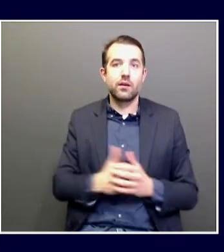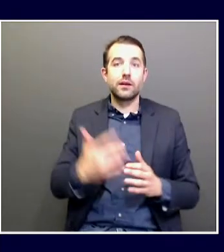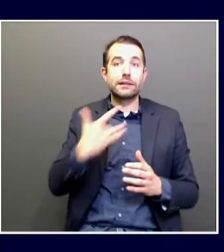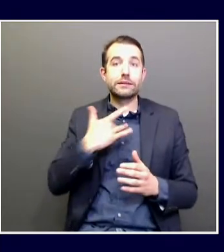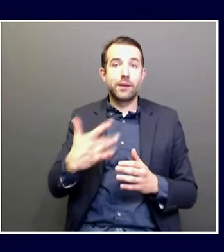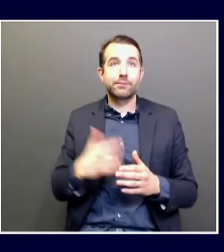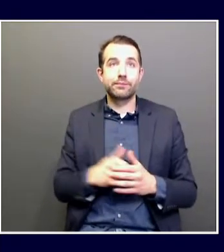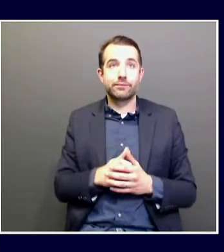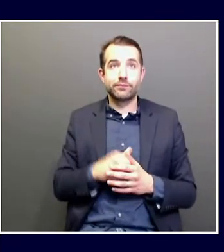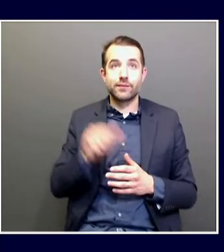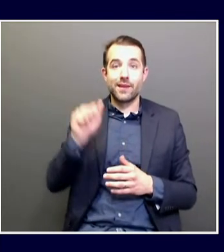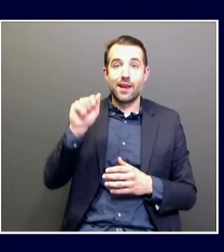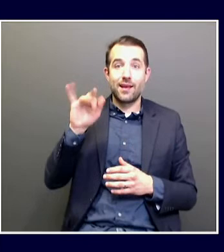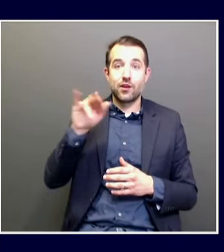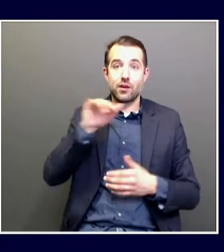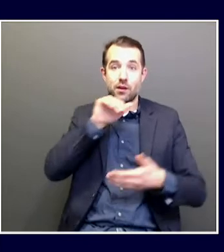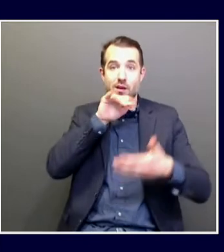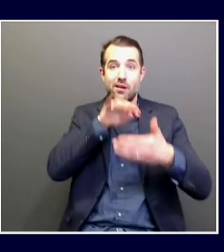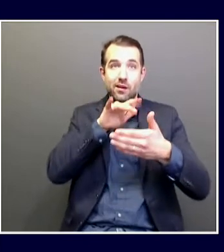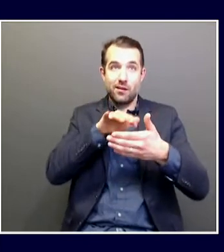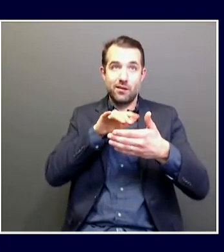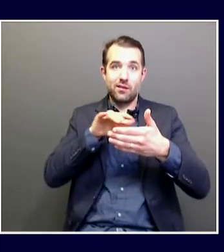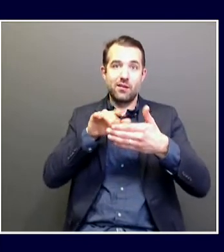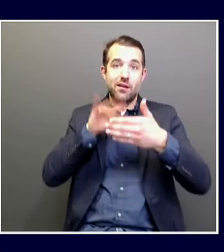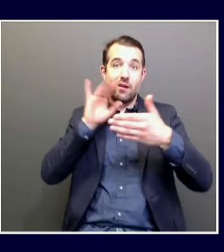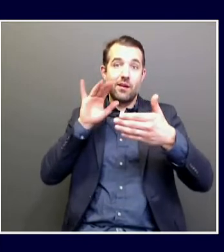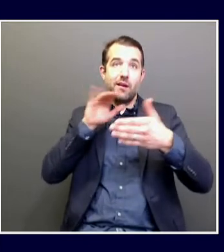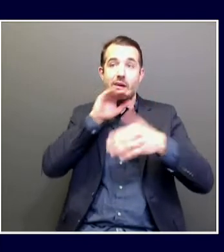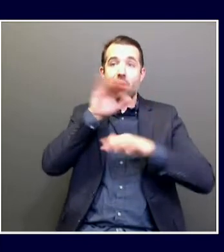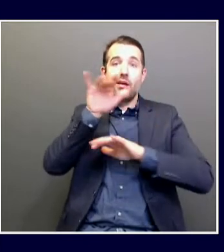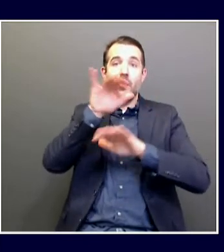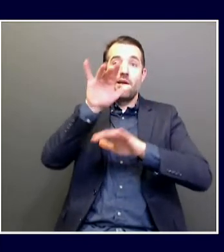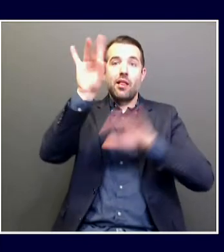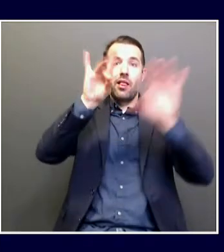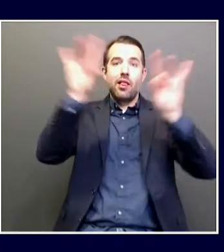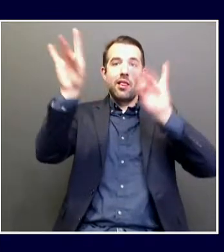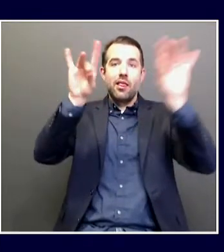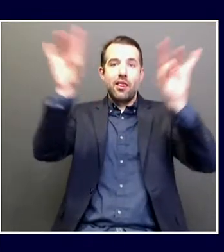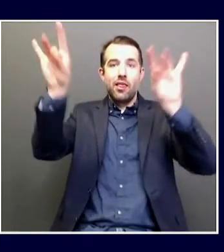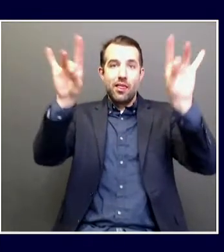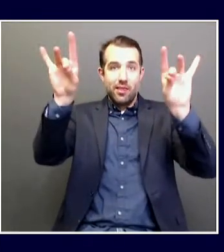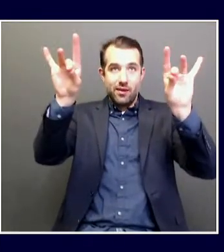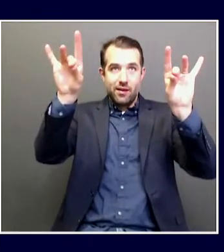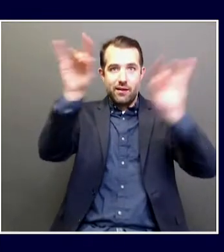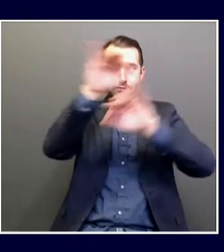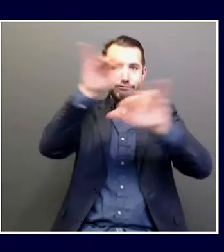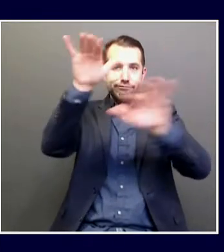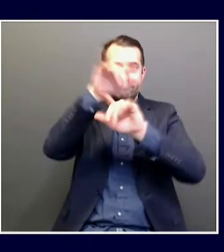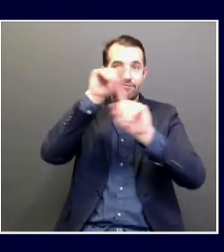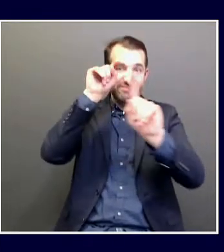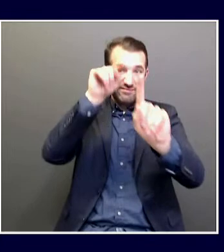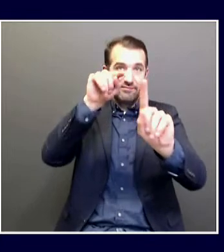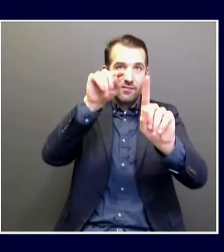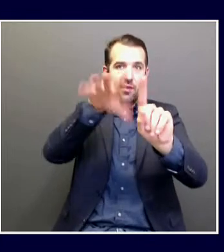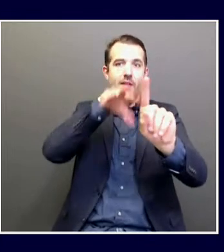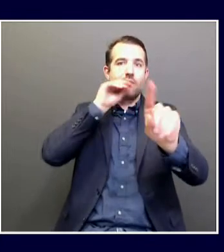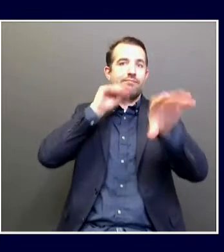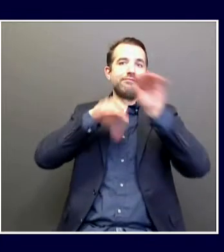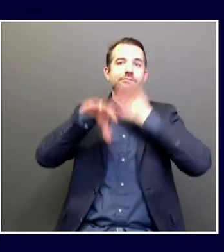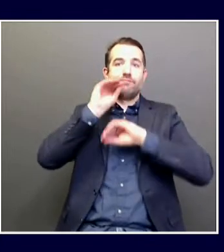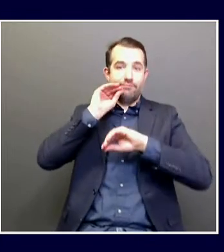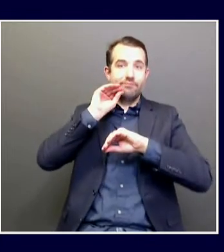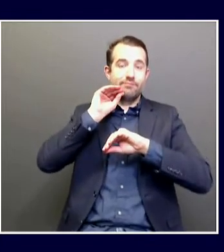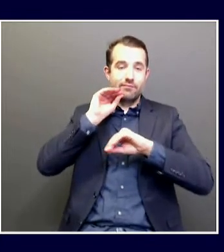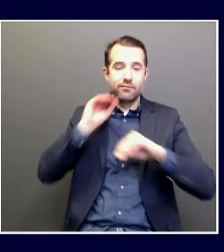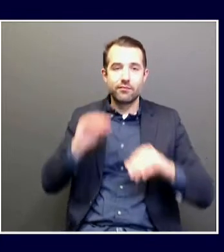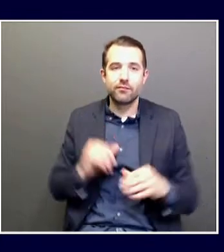not change that calculus, nor does it change that route of spread. Omicron spreads more easily for biological